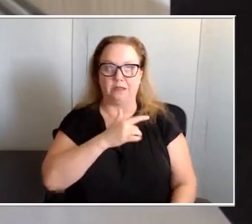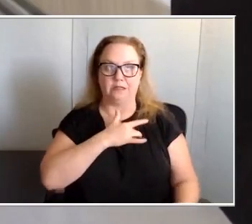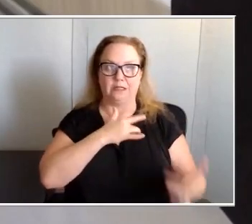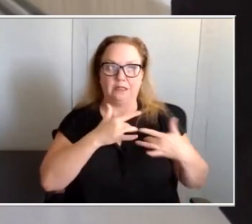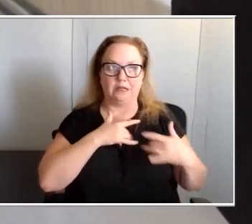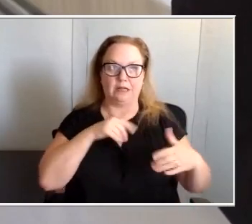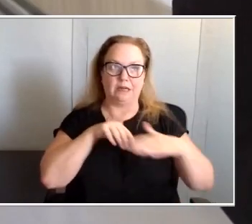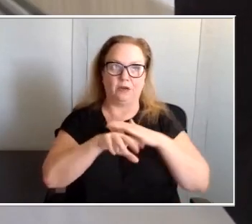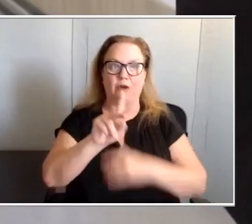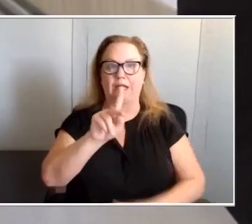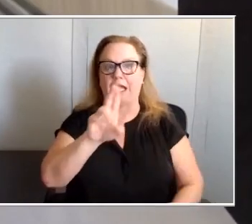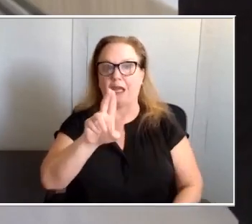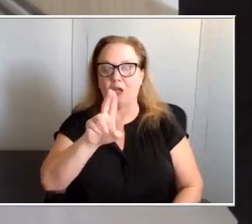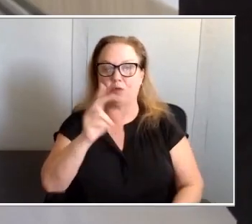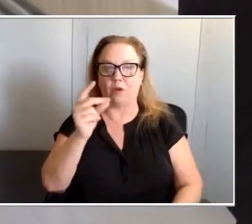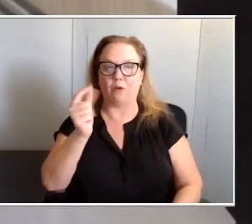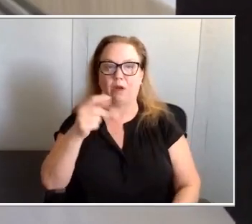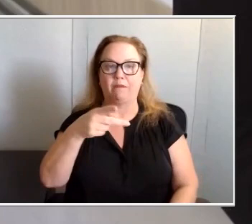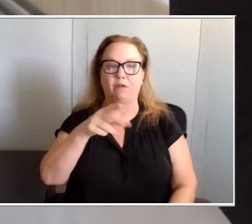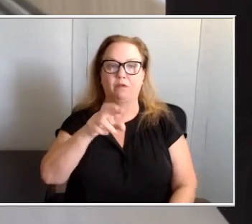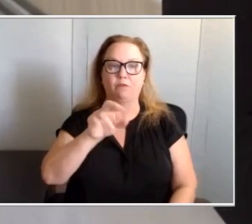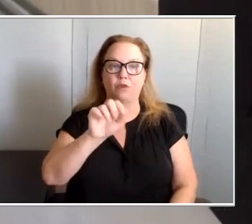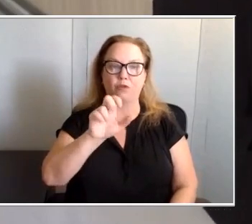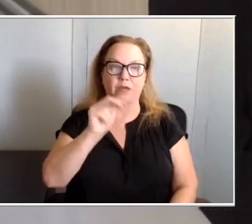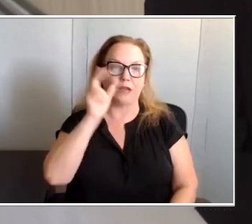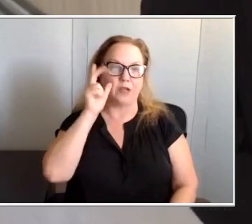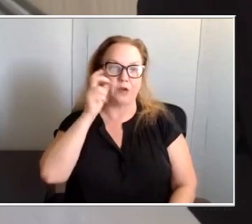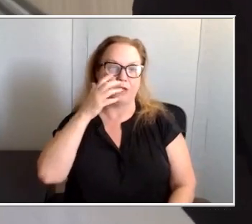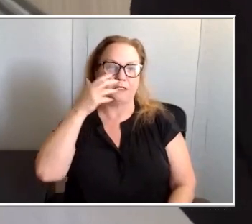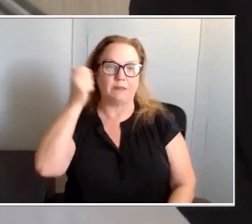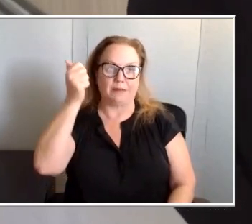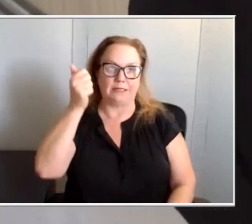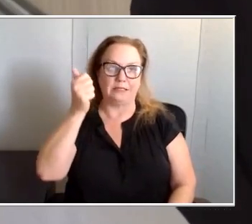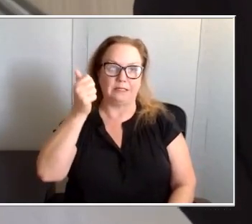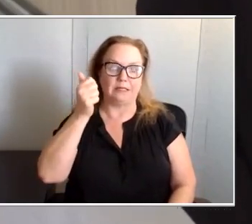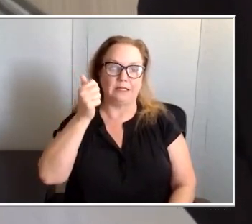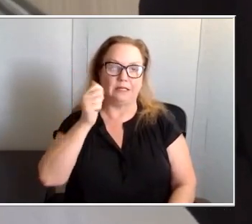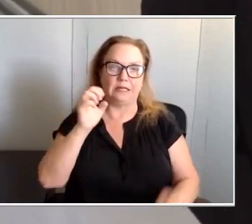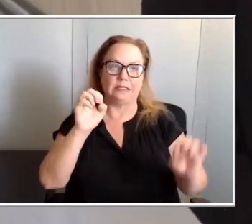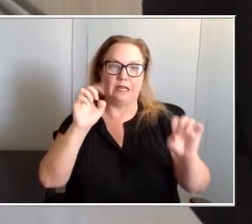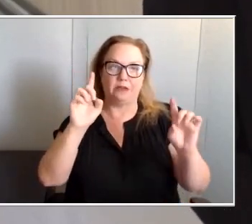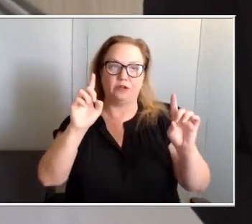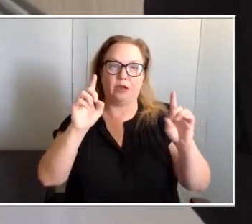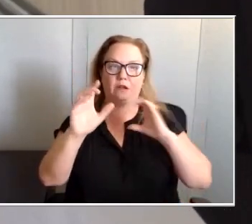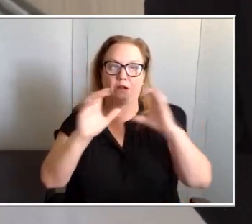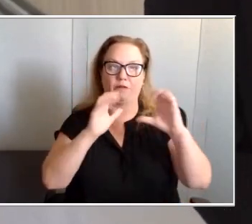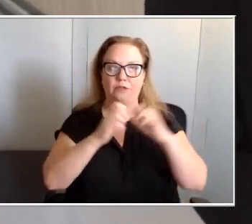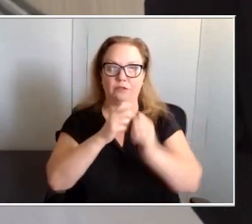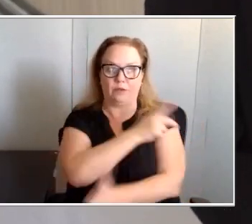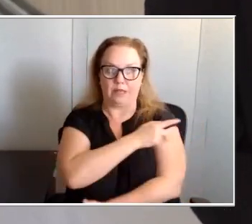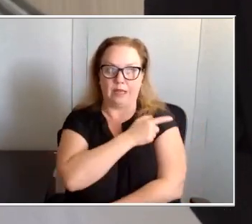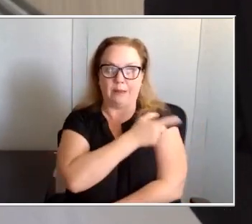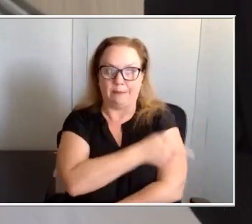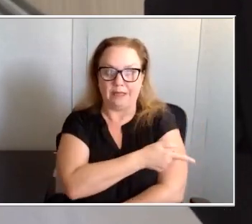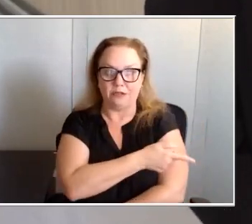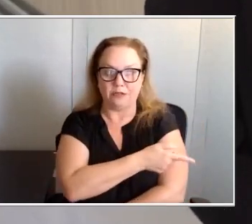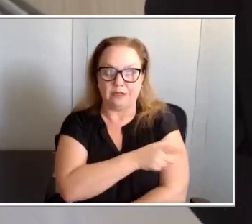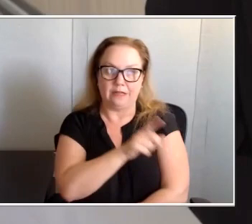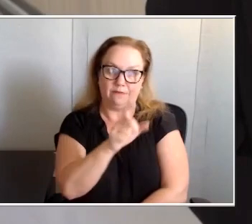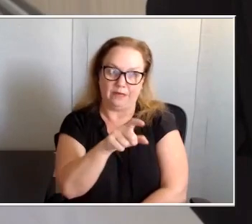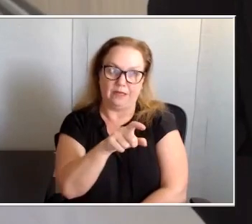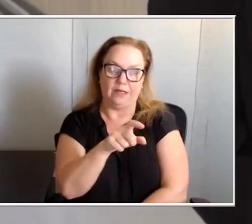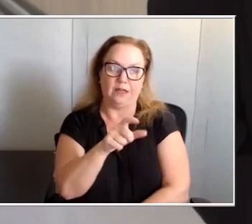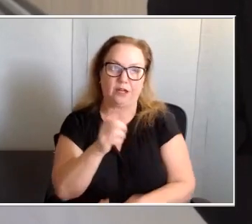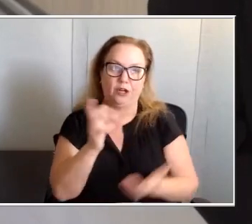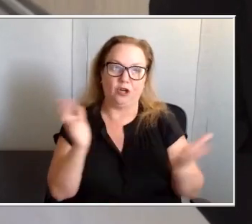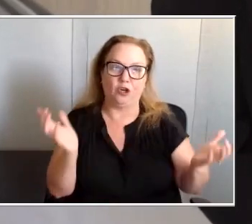away for Proton? I've read it's the best, I've heard it's the best, and it's having an educated conversation with that patient and, if needed, encouraging them to get a